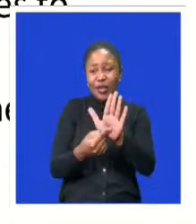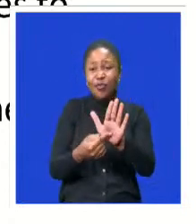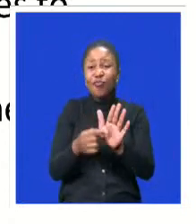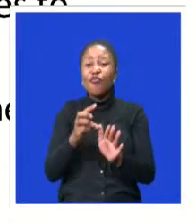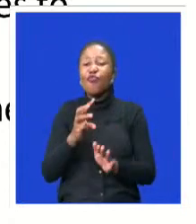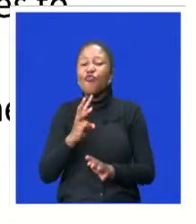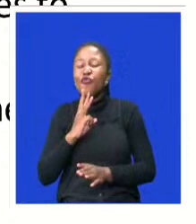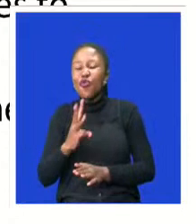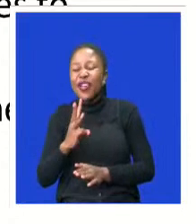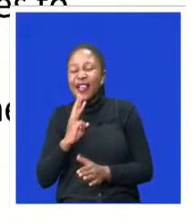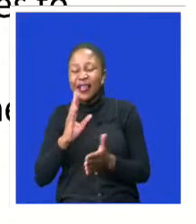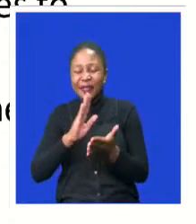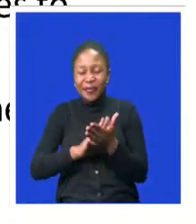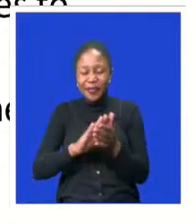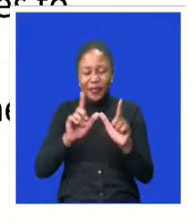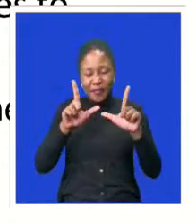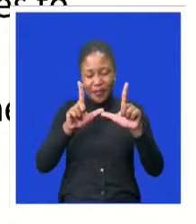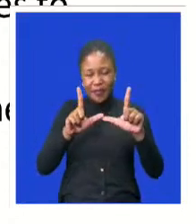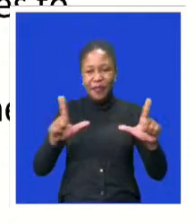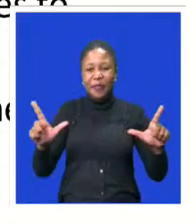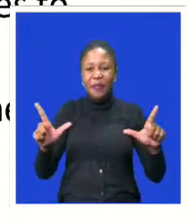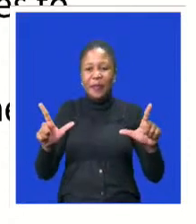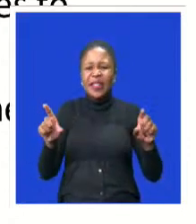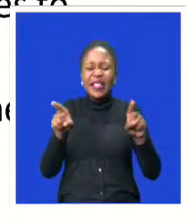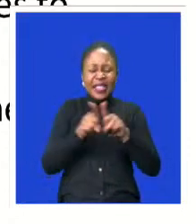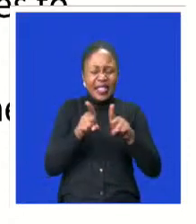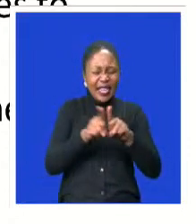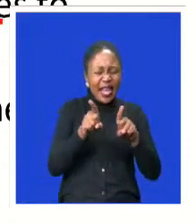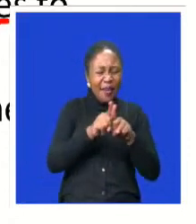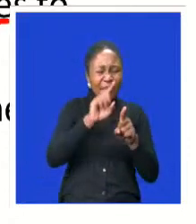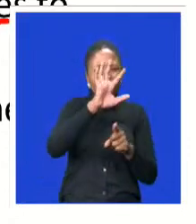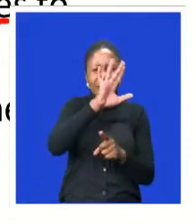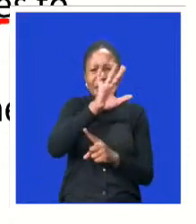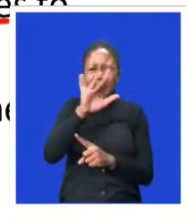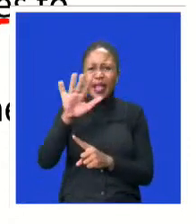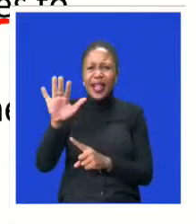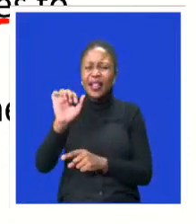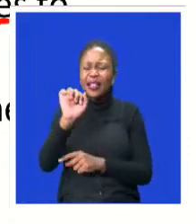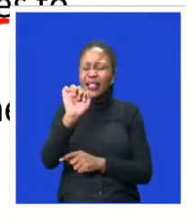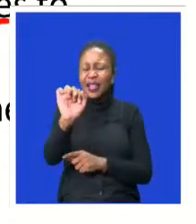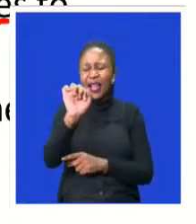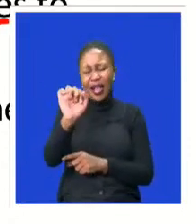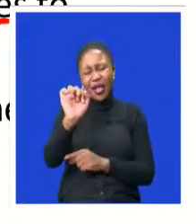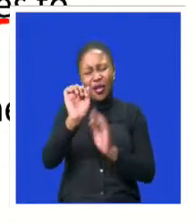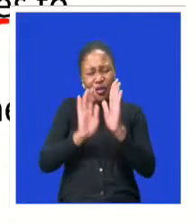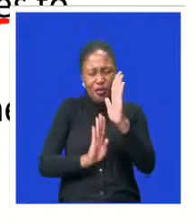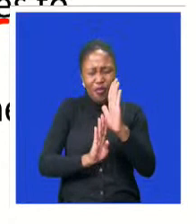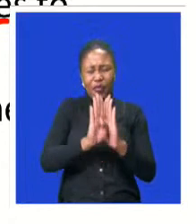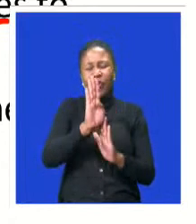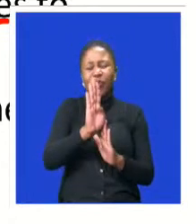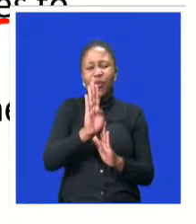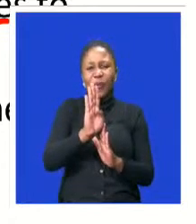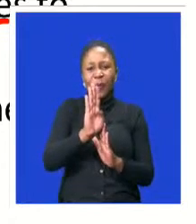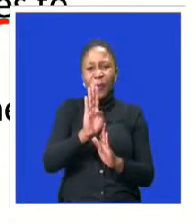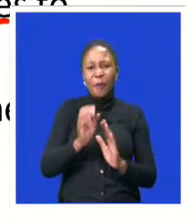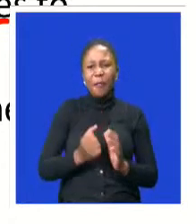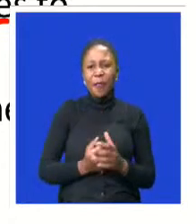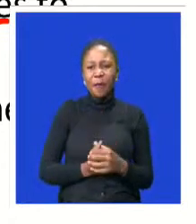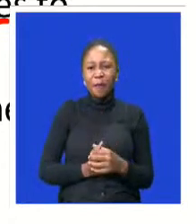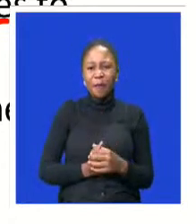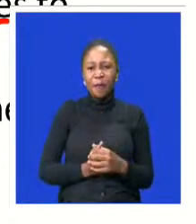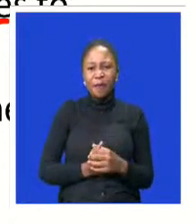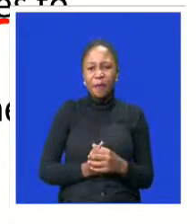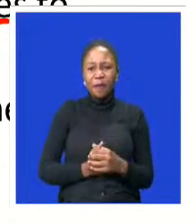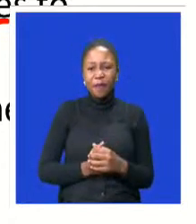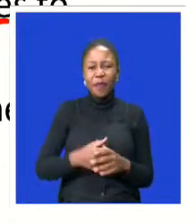Reading and also improves the spelling, and also by visually exposing your eyes to words, and all